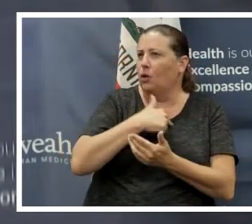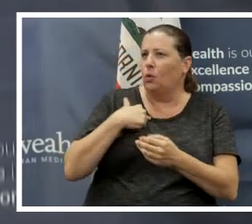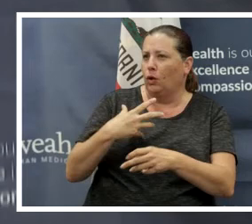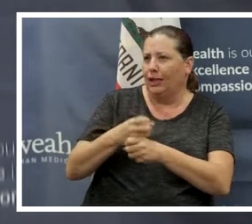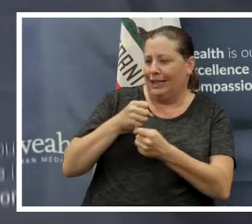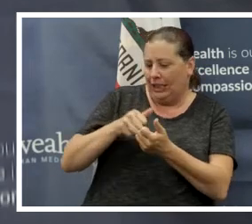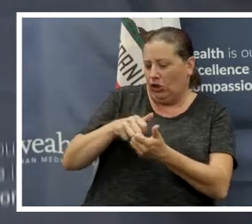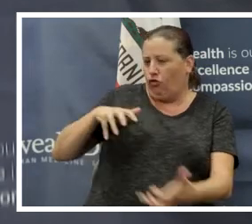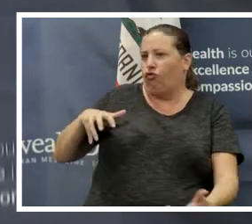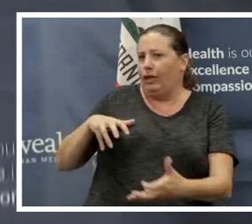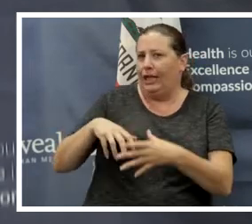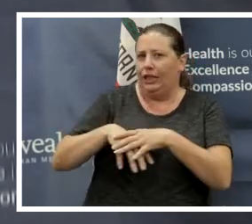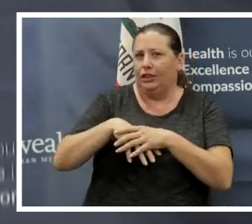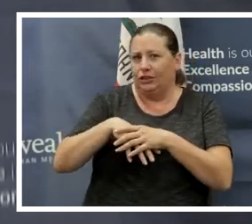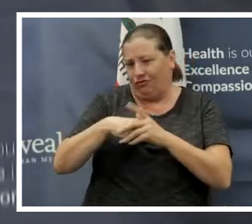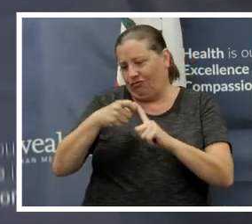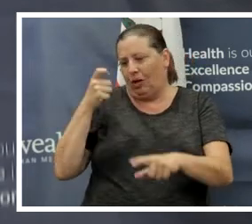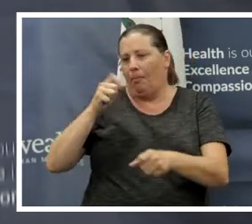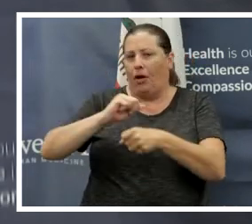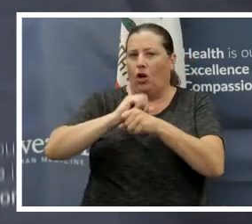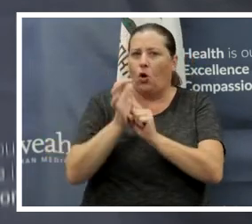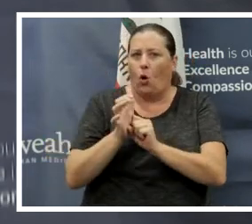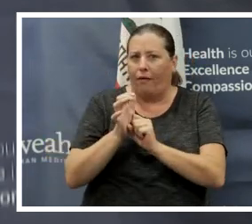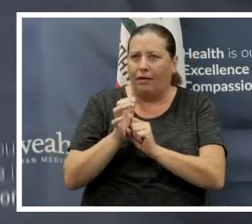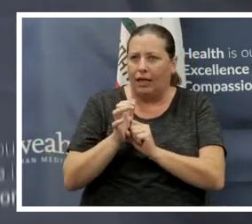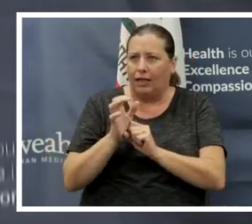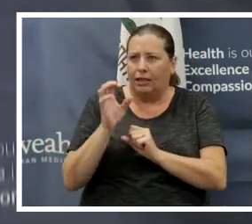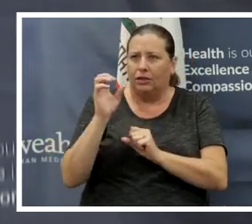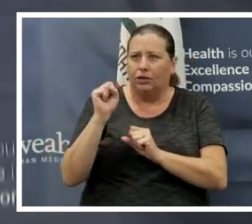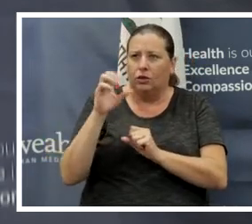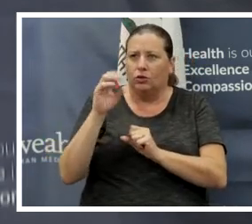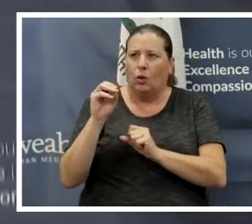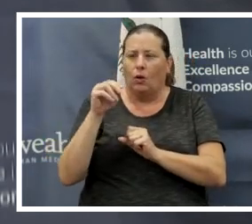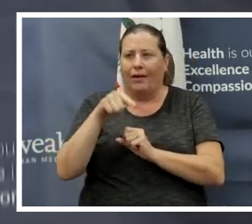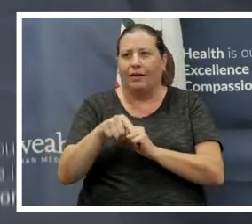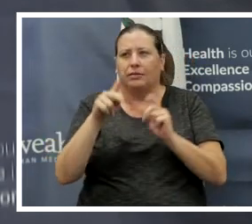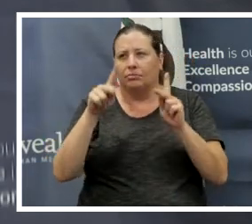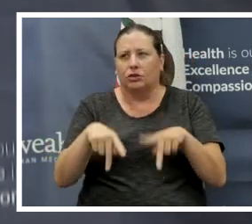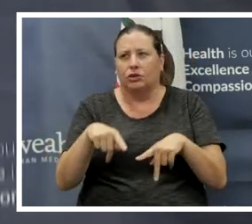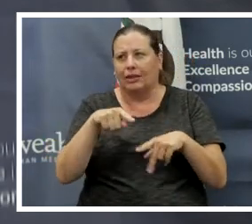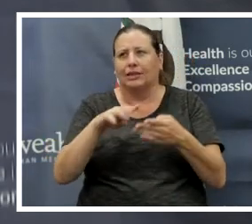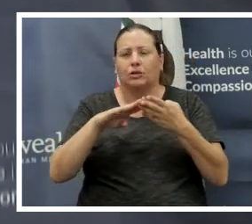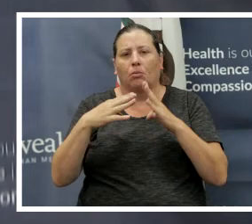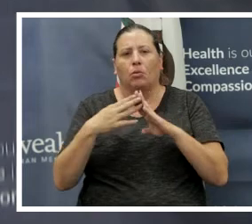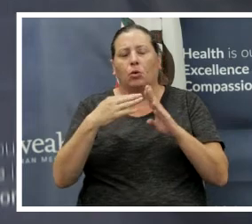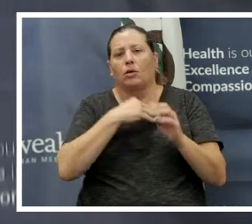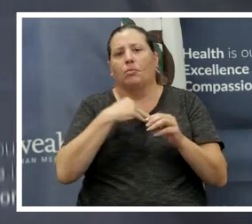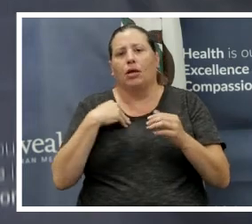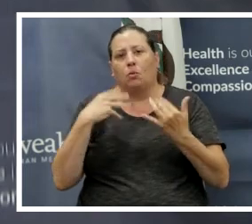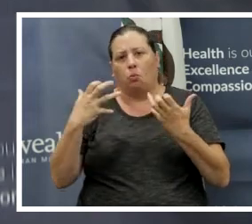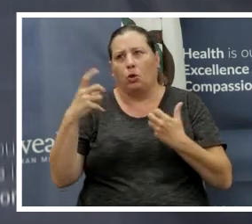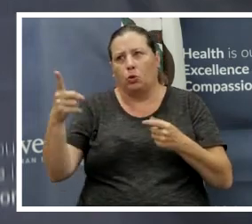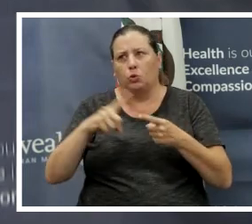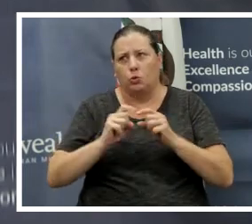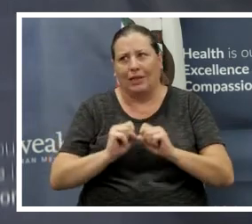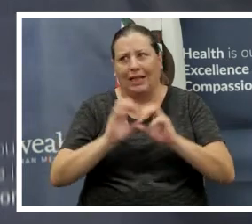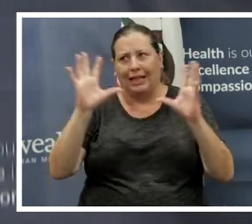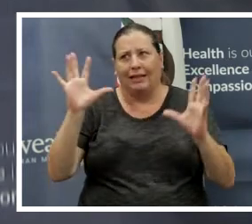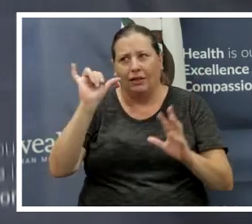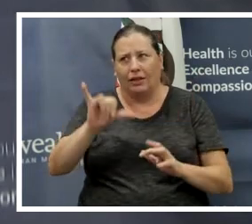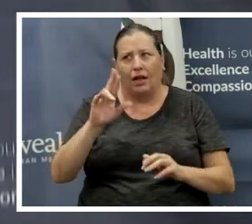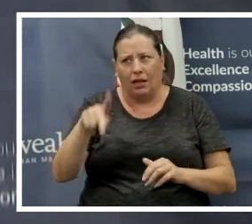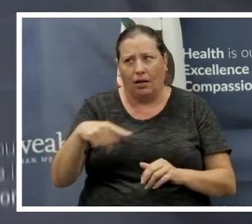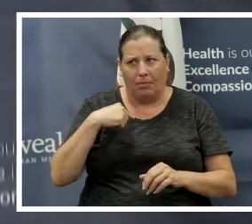rich off the COVID patients. And so this community member wanted you to clear that up. And